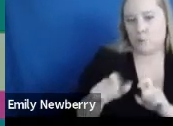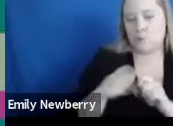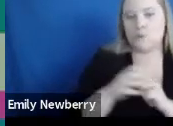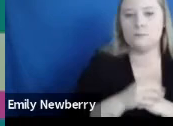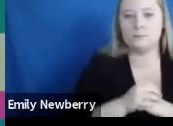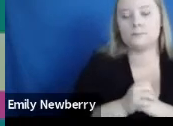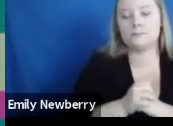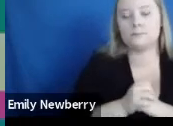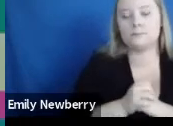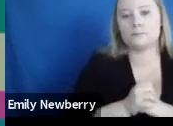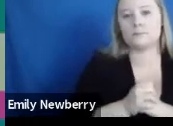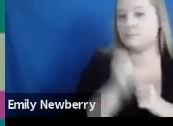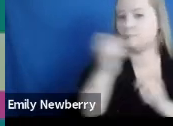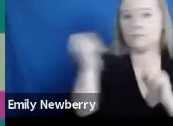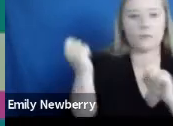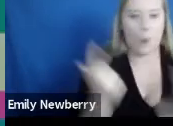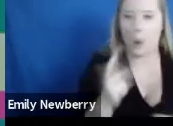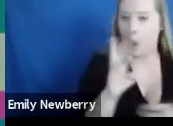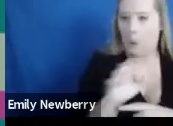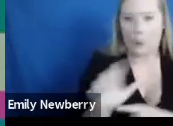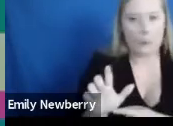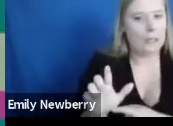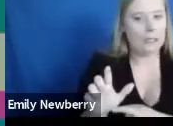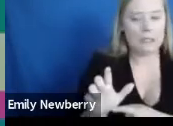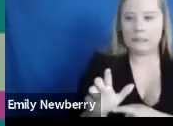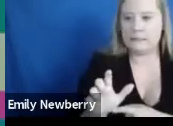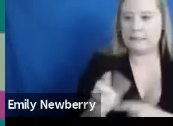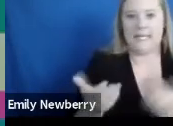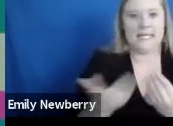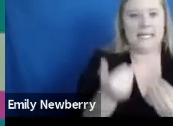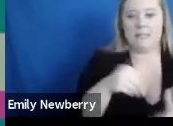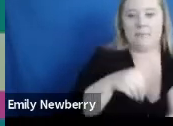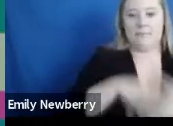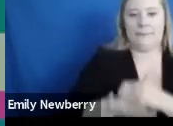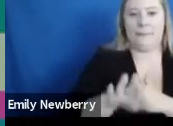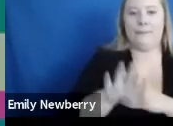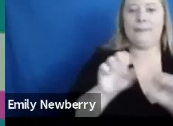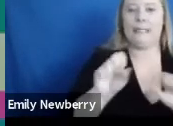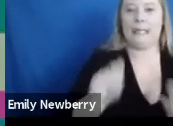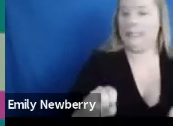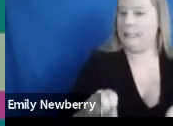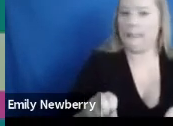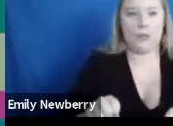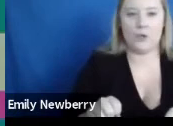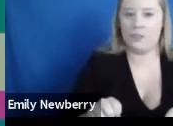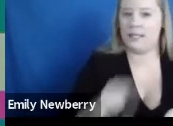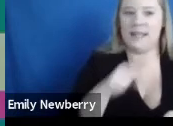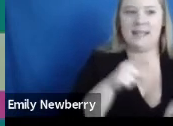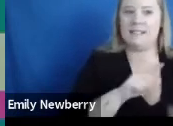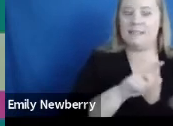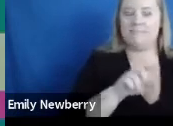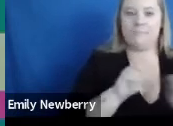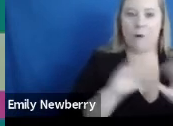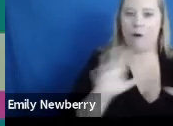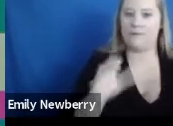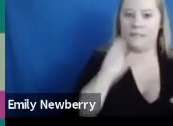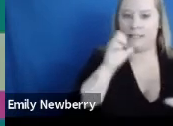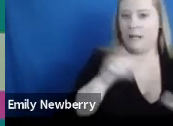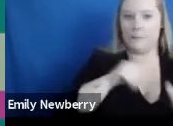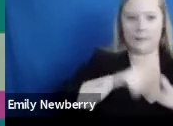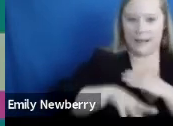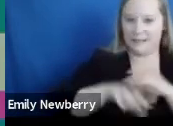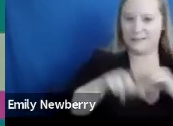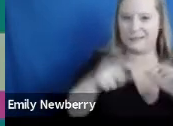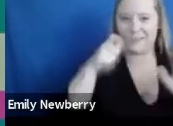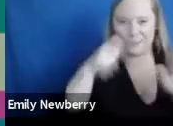But not all those wells are, not all the wells are that easy to get into. So this was a well that obviously has not been accessed for a while. It had